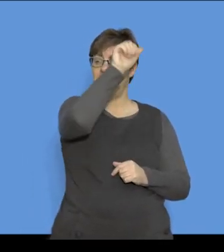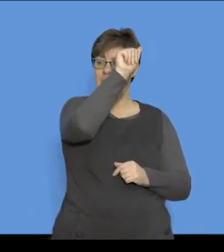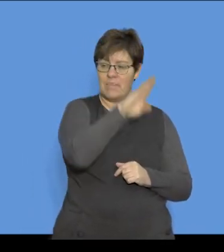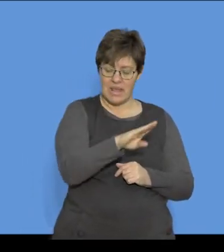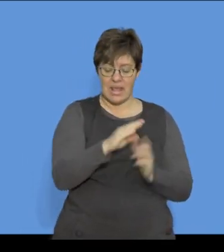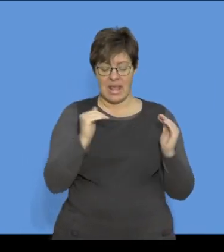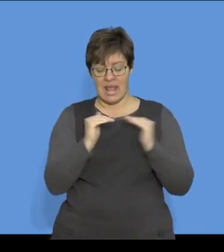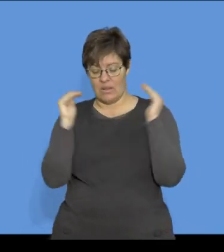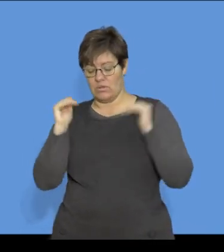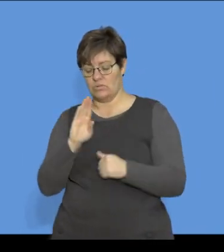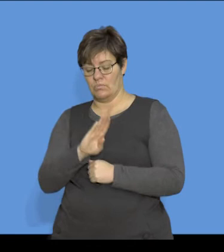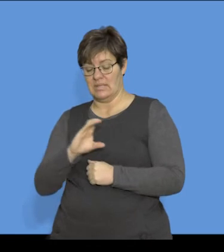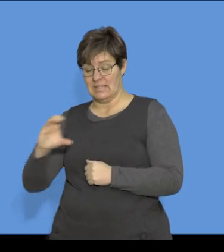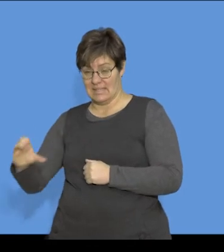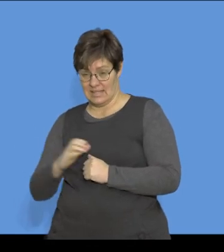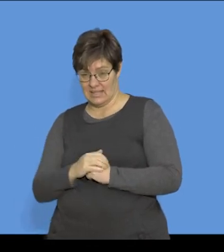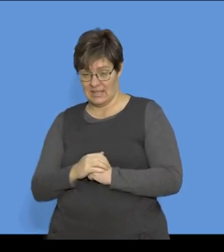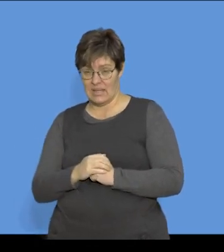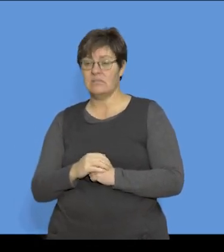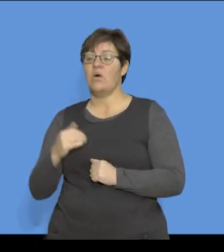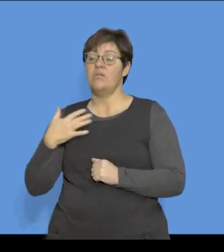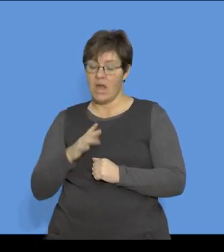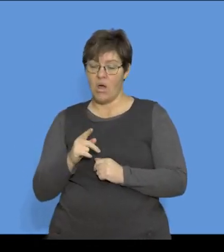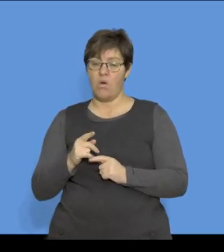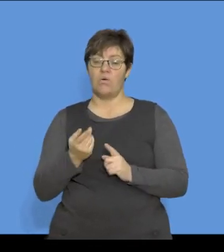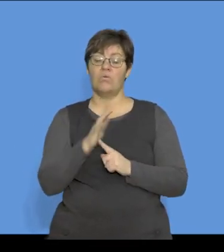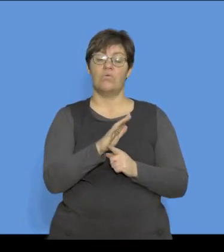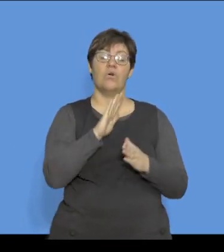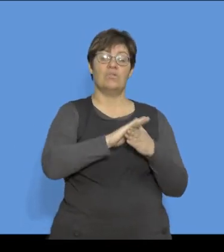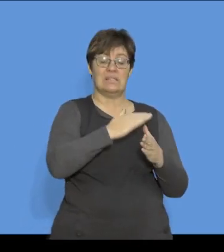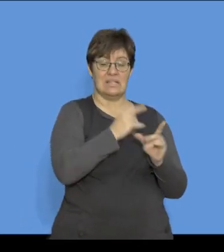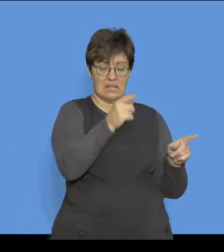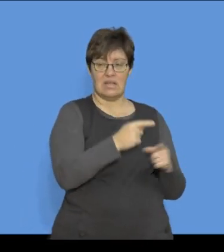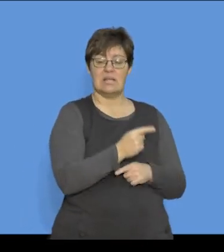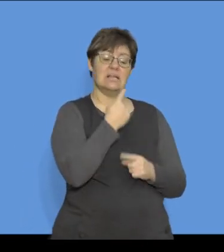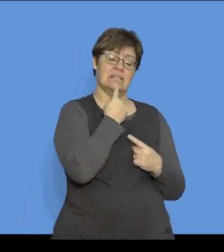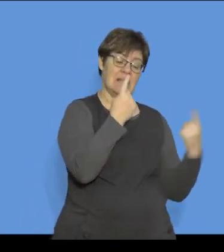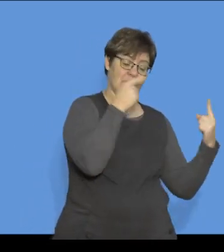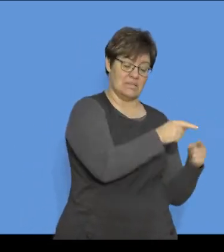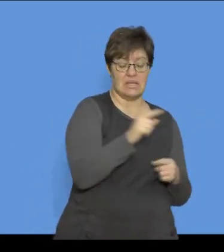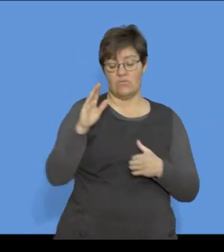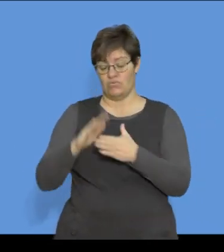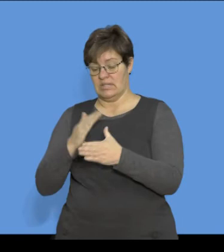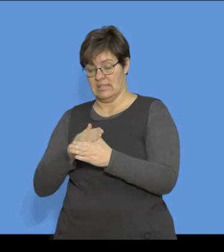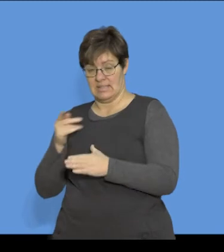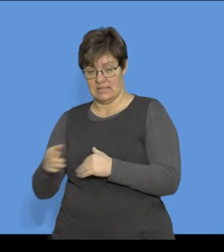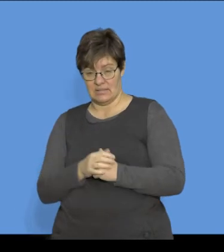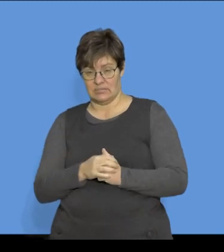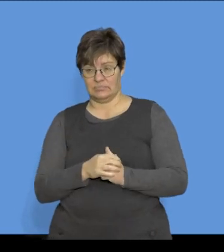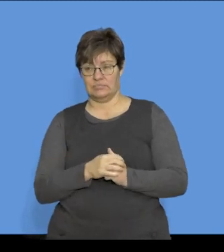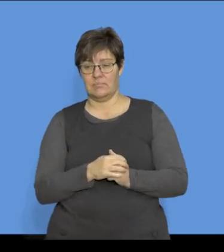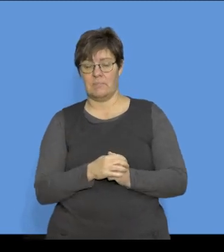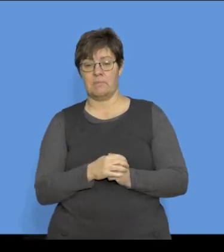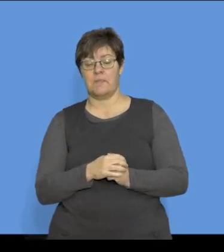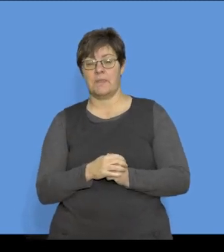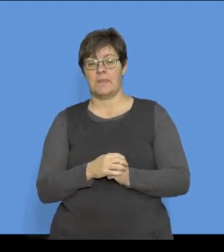prove it using deductive reasoning. And then I will then say this is a statement and that is a reason. So my very